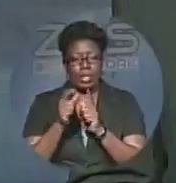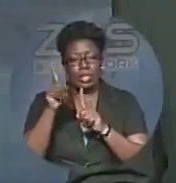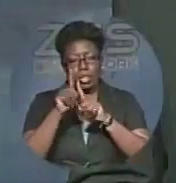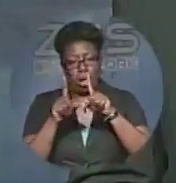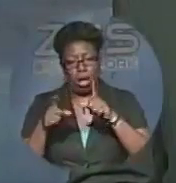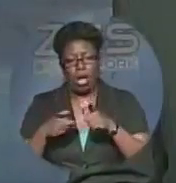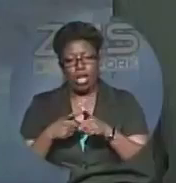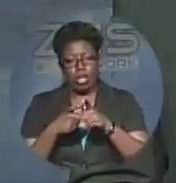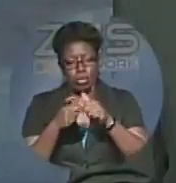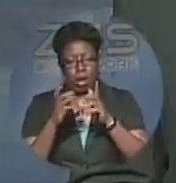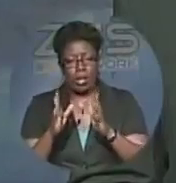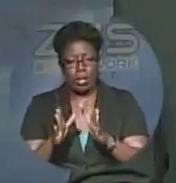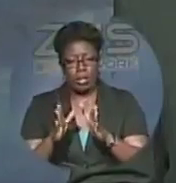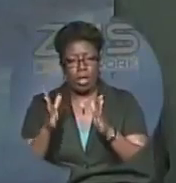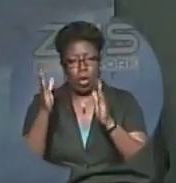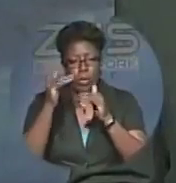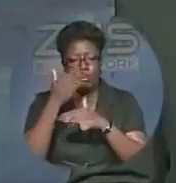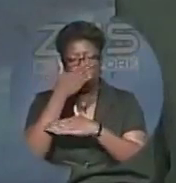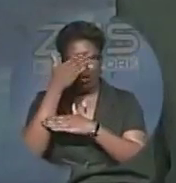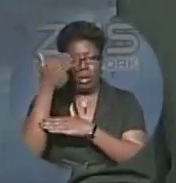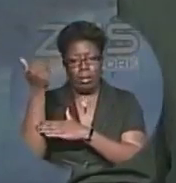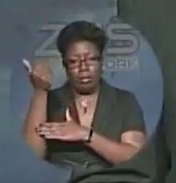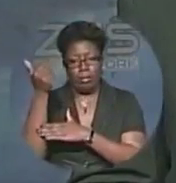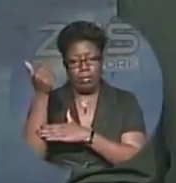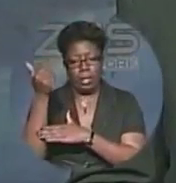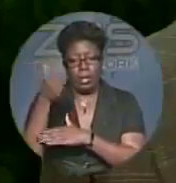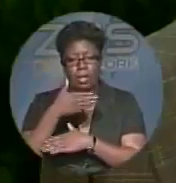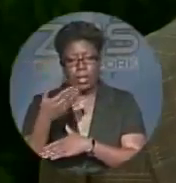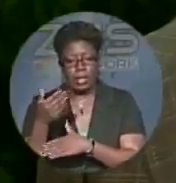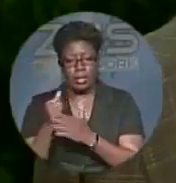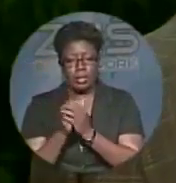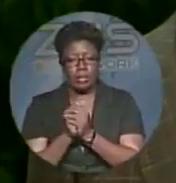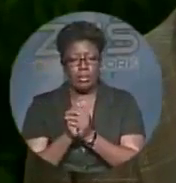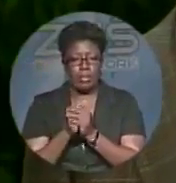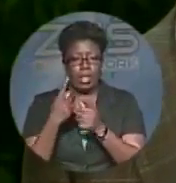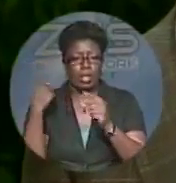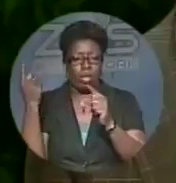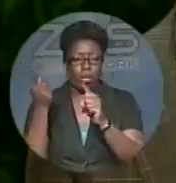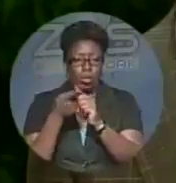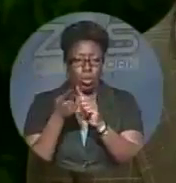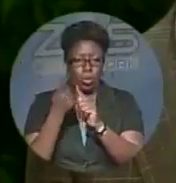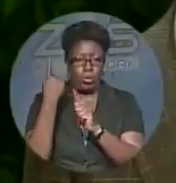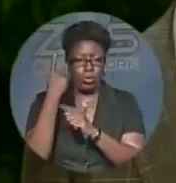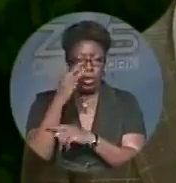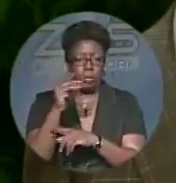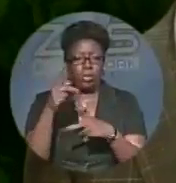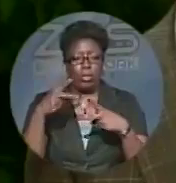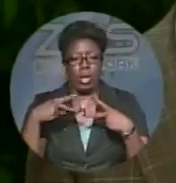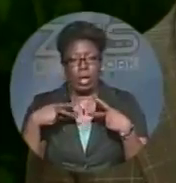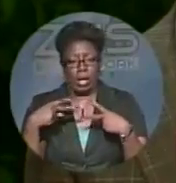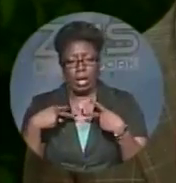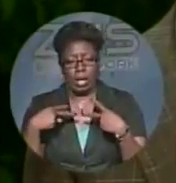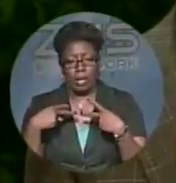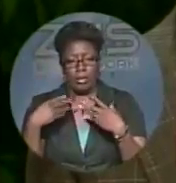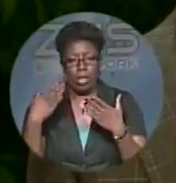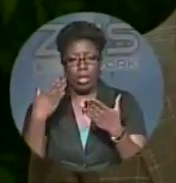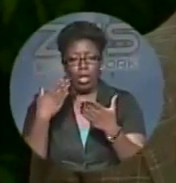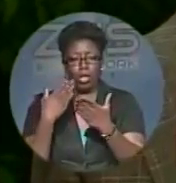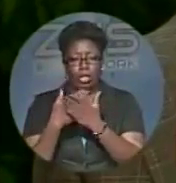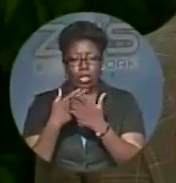for even bigger and better things moving forward. The whole goal is for them to have scholastic